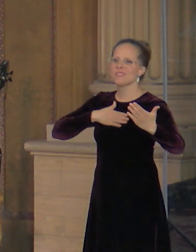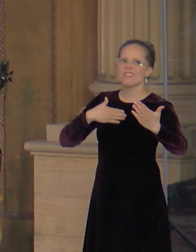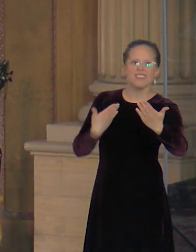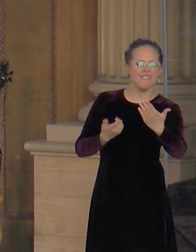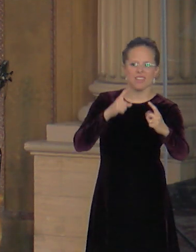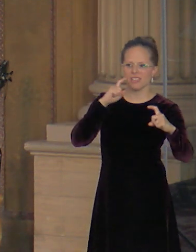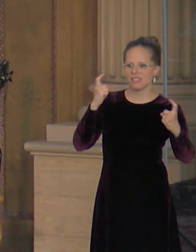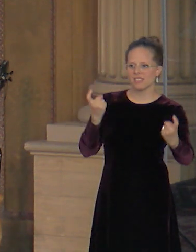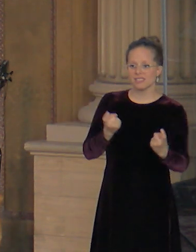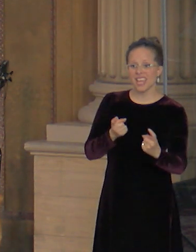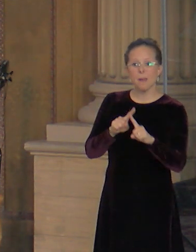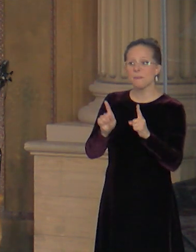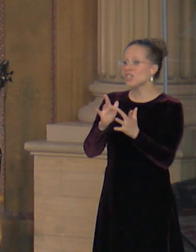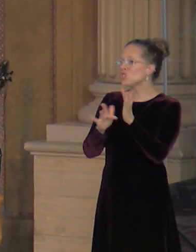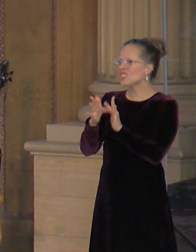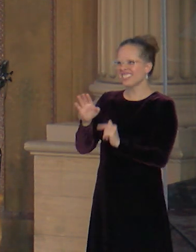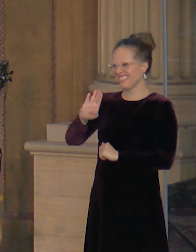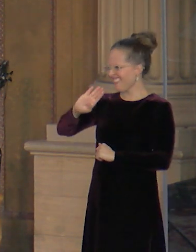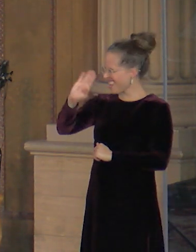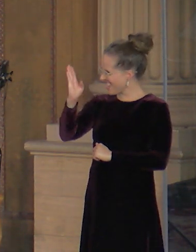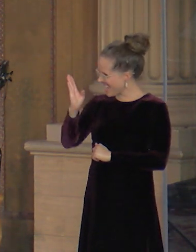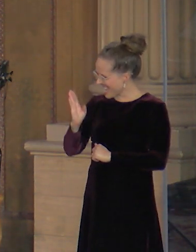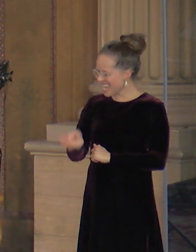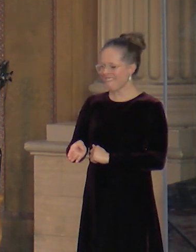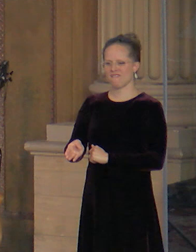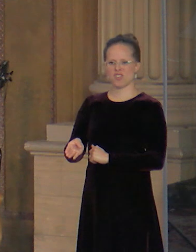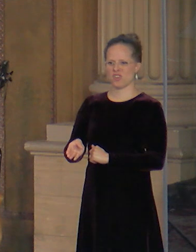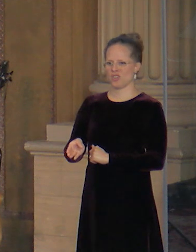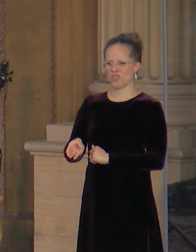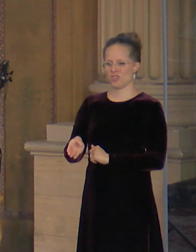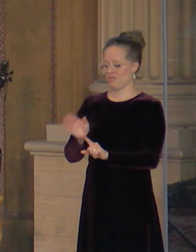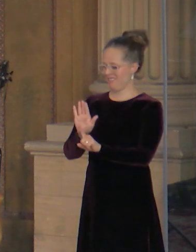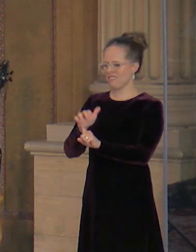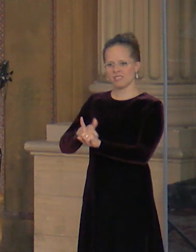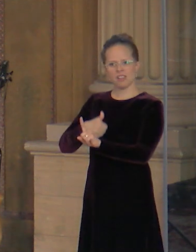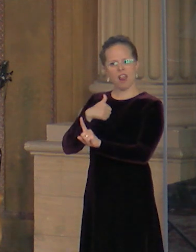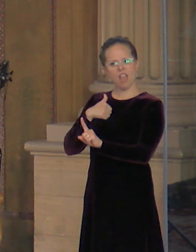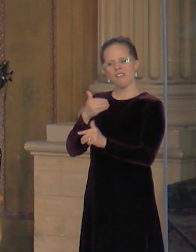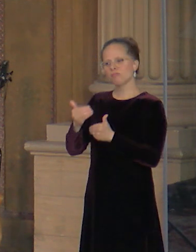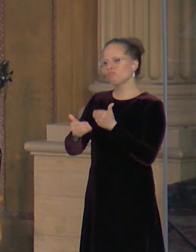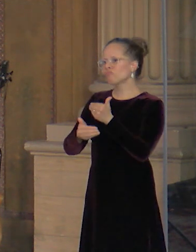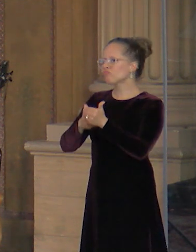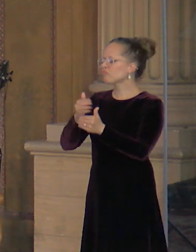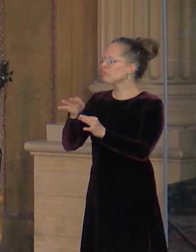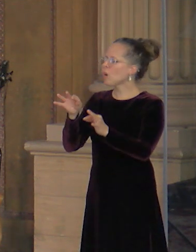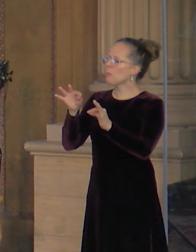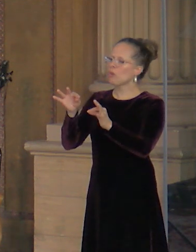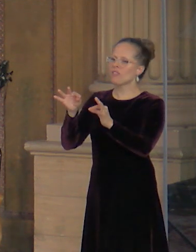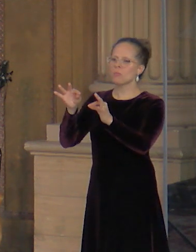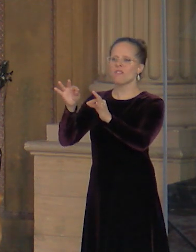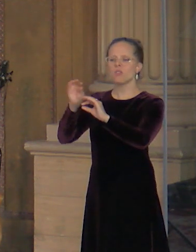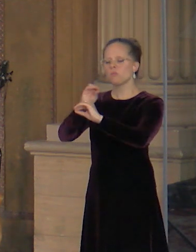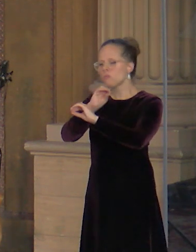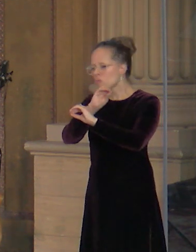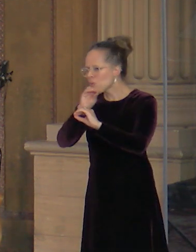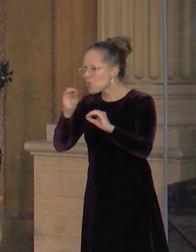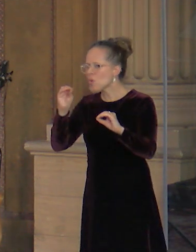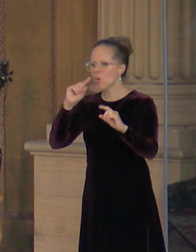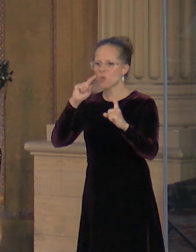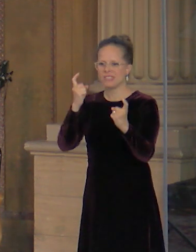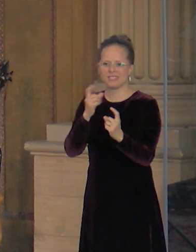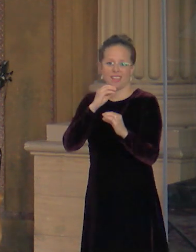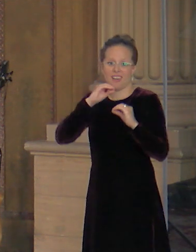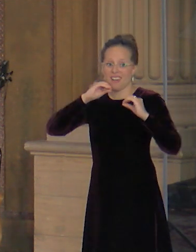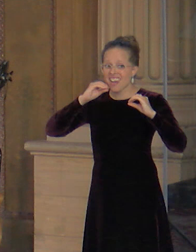he's the only one who had the perfect resume all the way through his life there was never a moment of sin there was never a stain there was never a